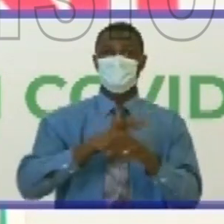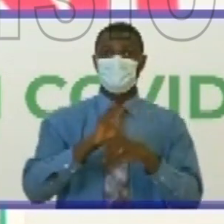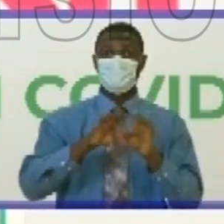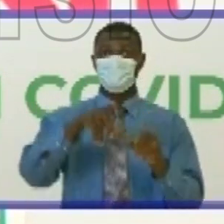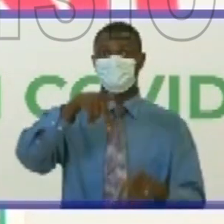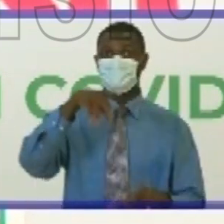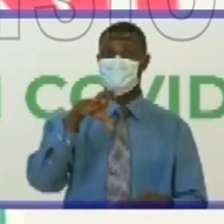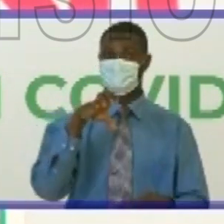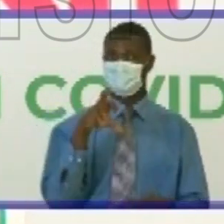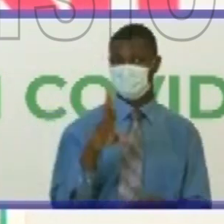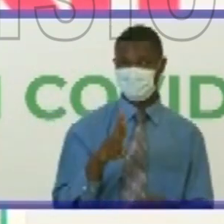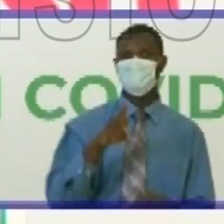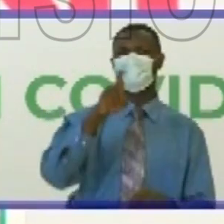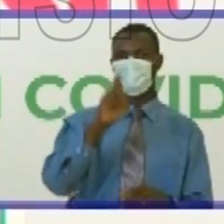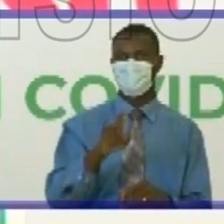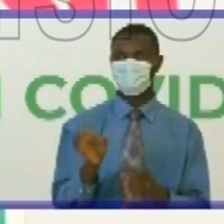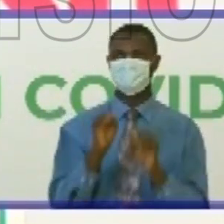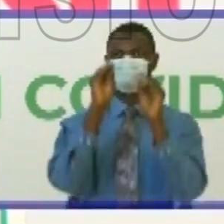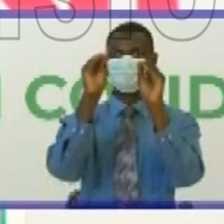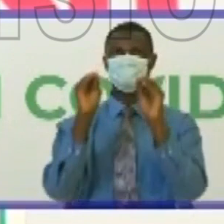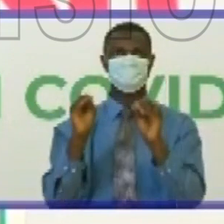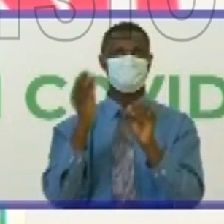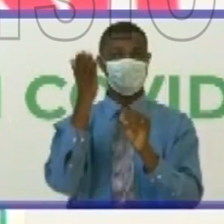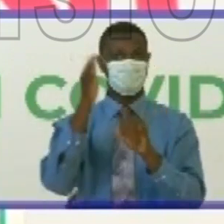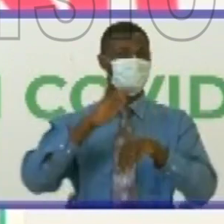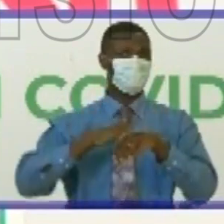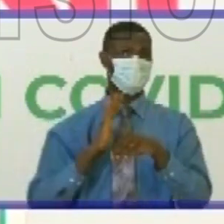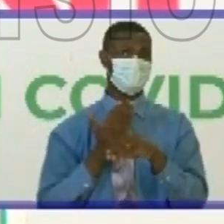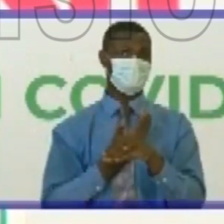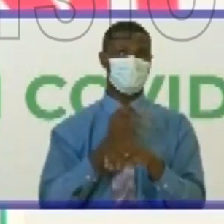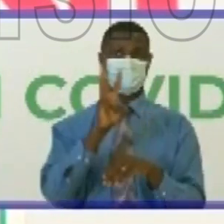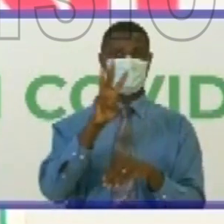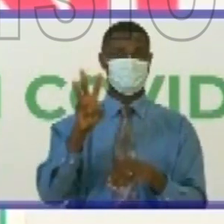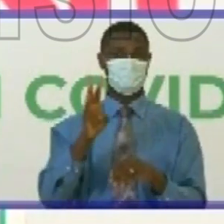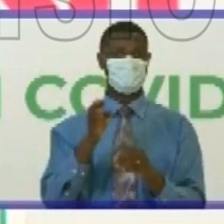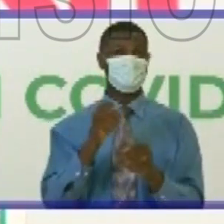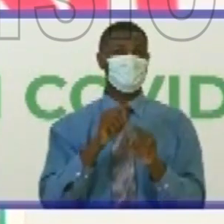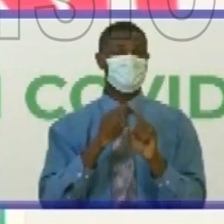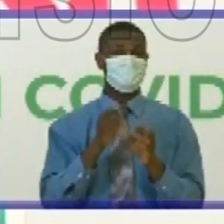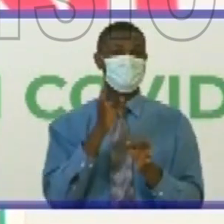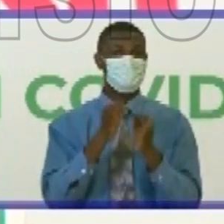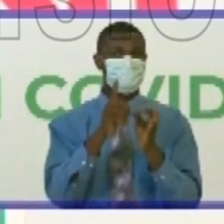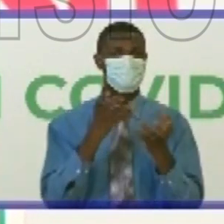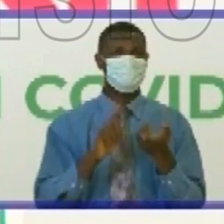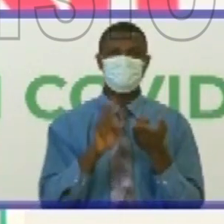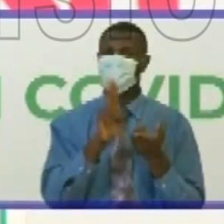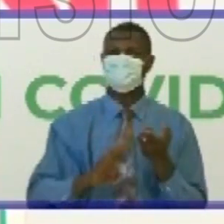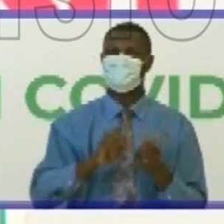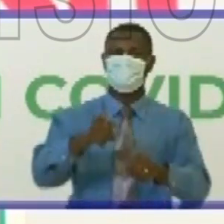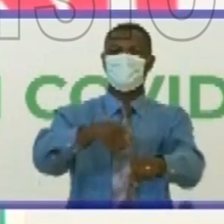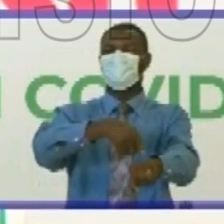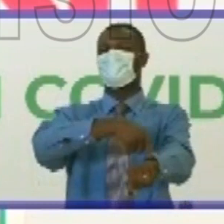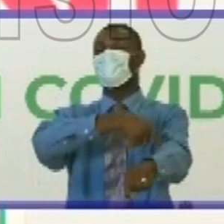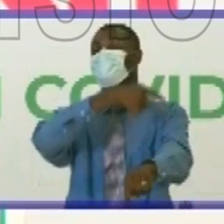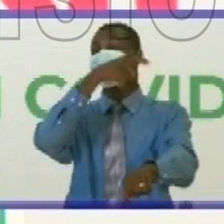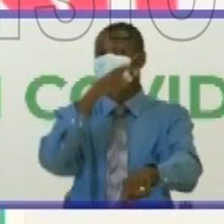If you want to clear the airport quickly, this is the best way to do it. But if you want to spend a decent period of time at the airport trying to